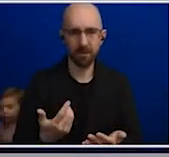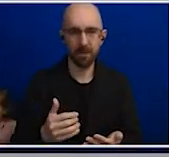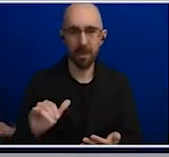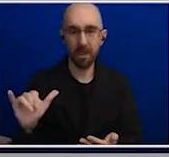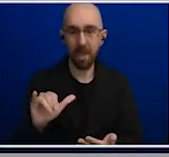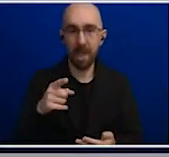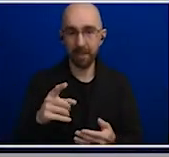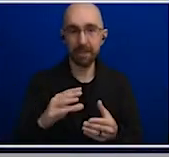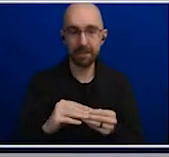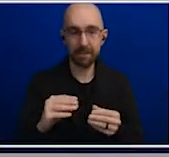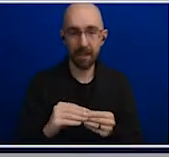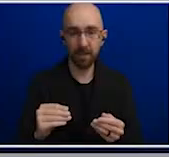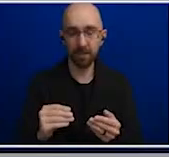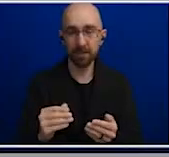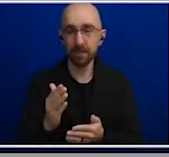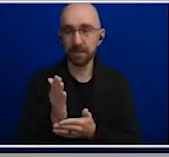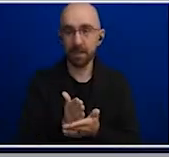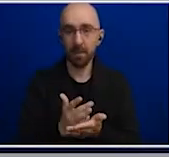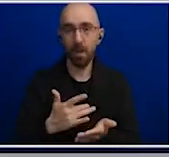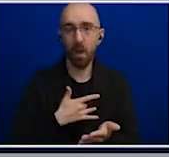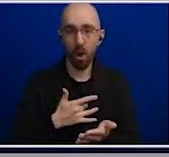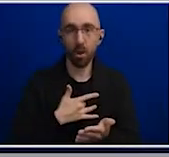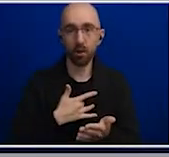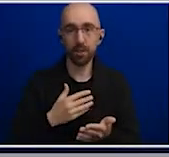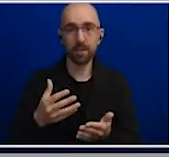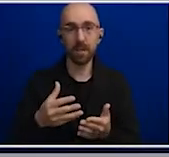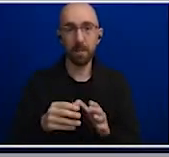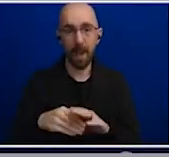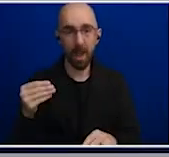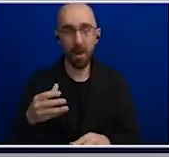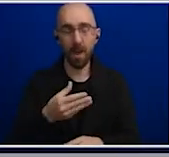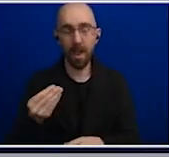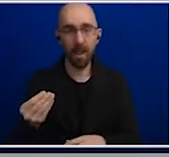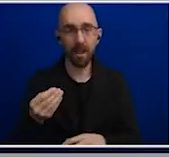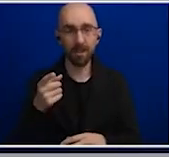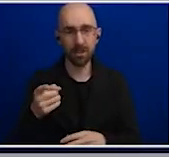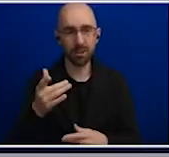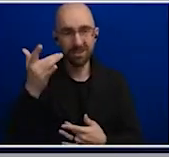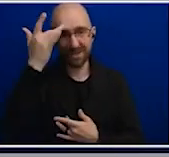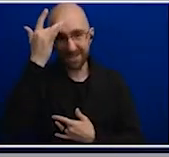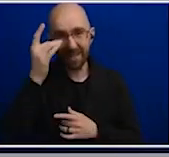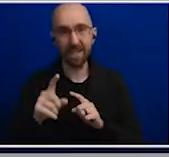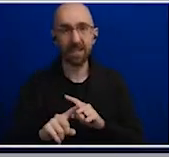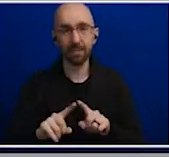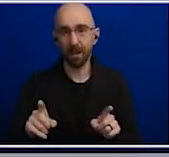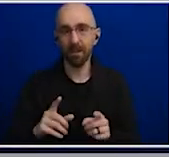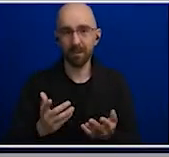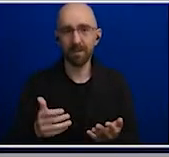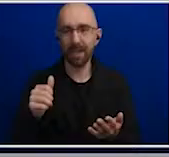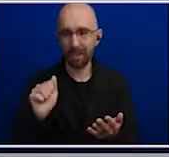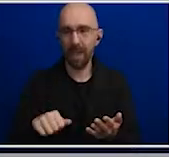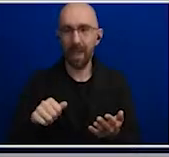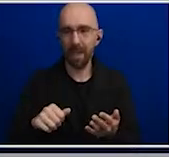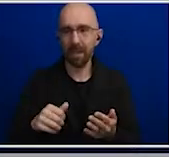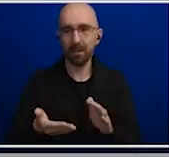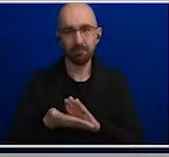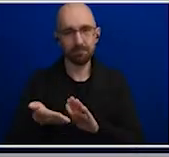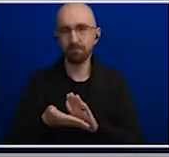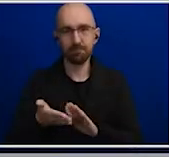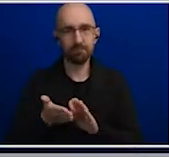said, some hearts, they come out and they are sick, but they can go in a reasonable size